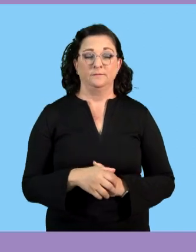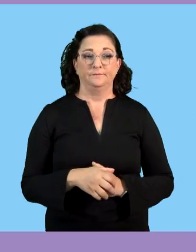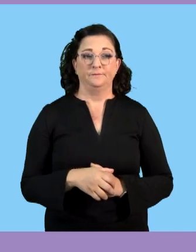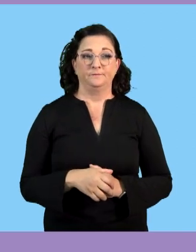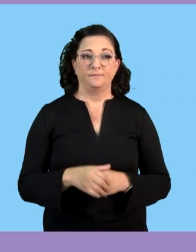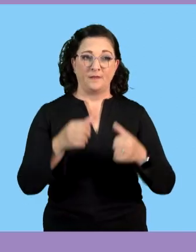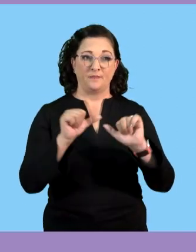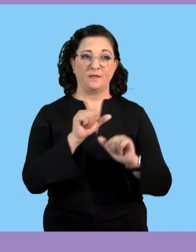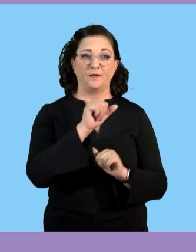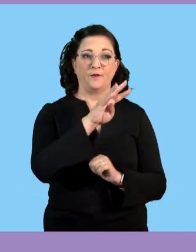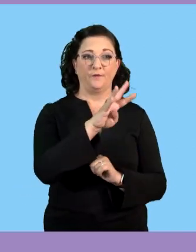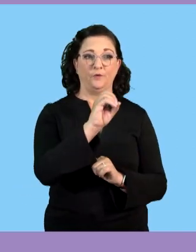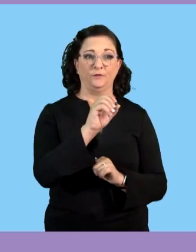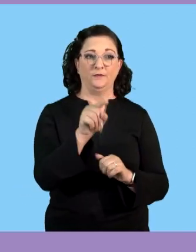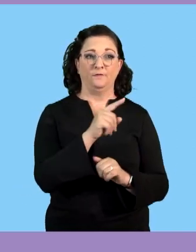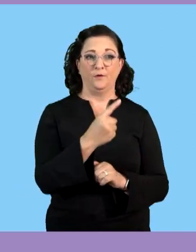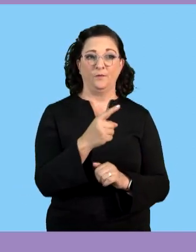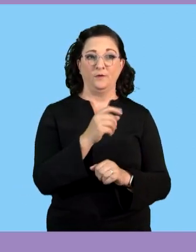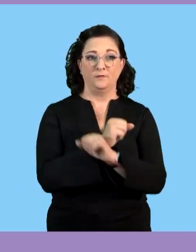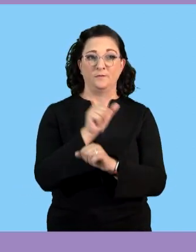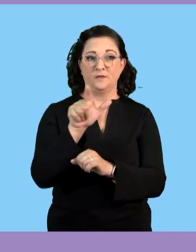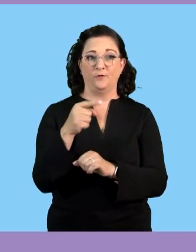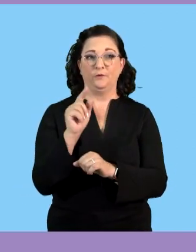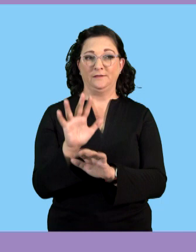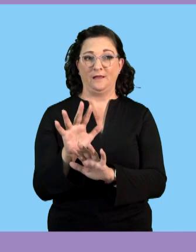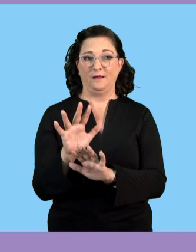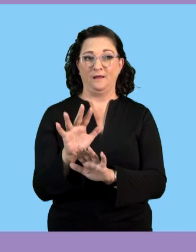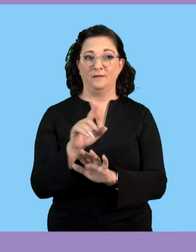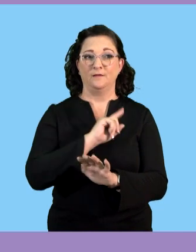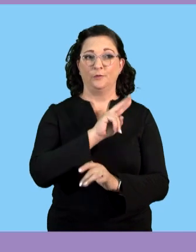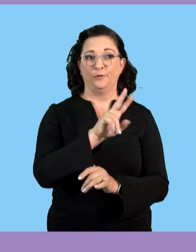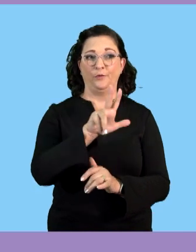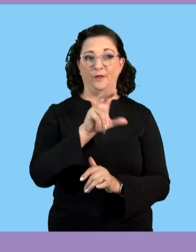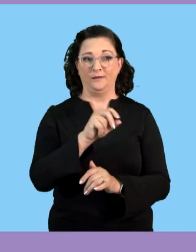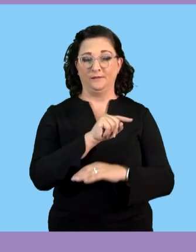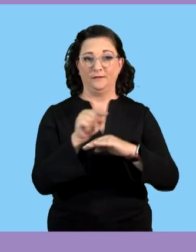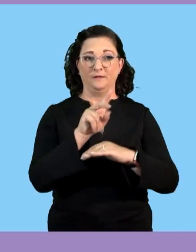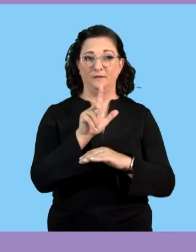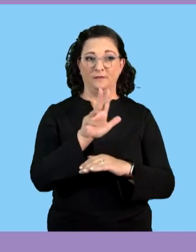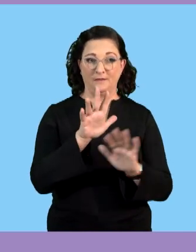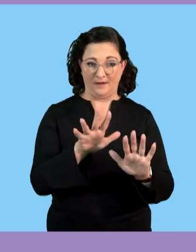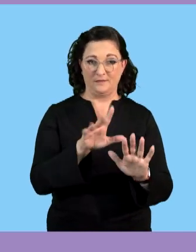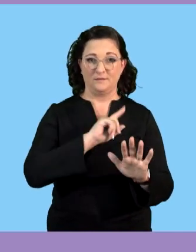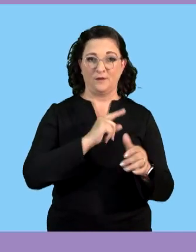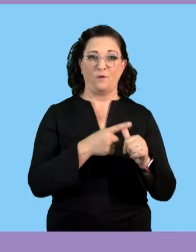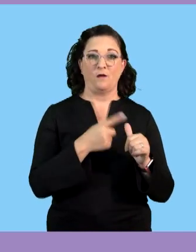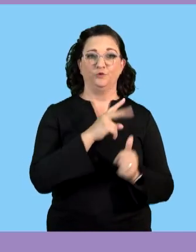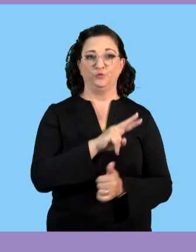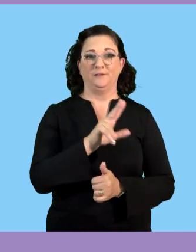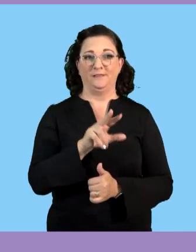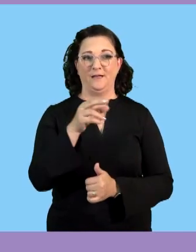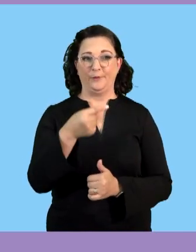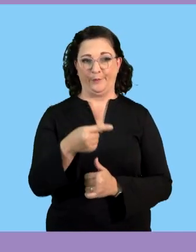multiplied by the 40, and that gives us 28 grams. And we move on to the next one. Protein,